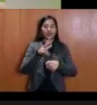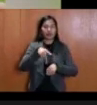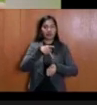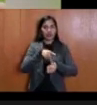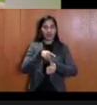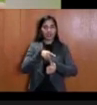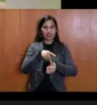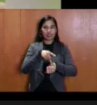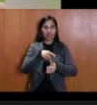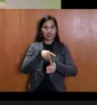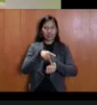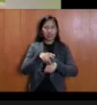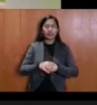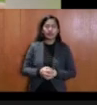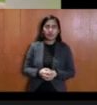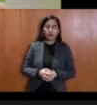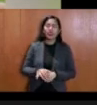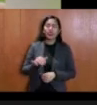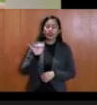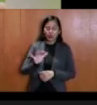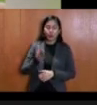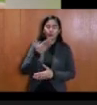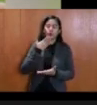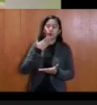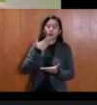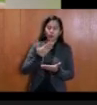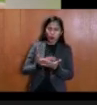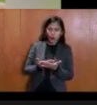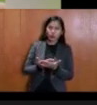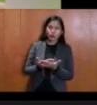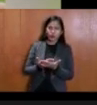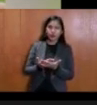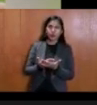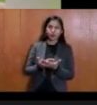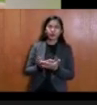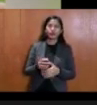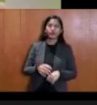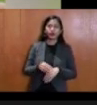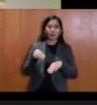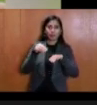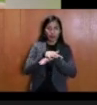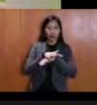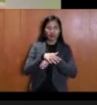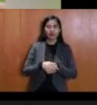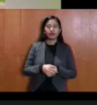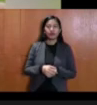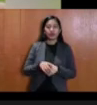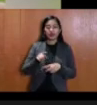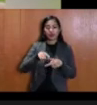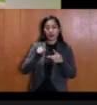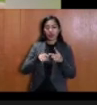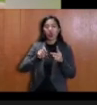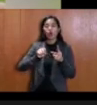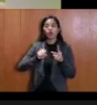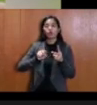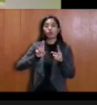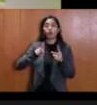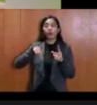their destinations, that will be a very, very good impact. And then on the supply side, if I may just add,